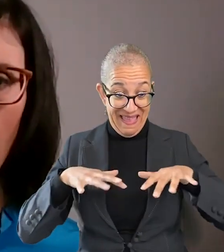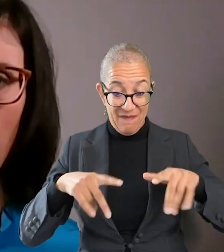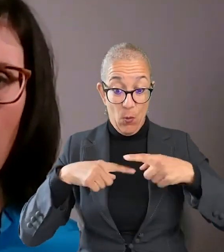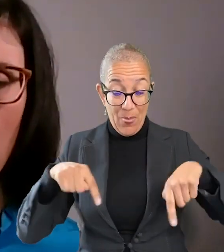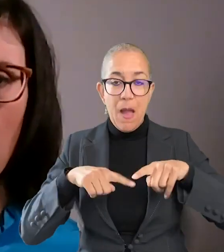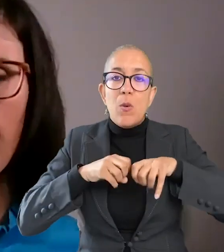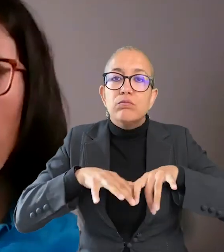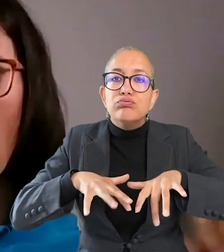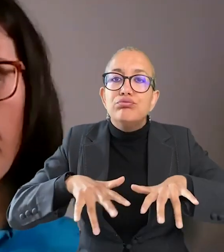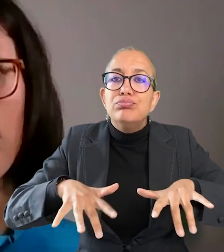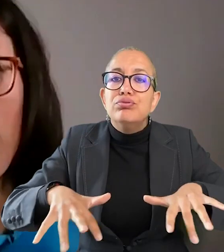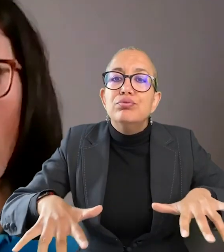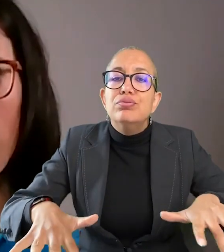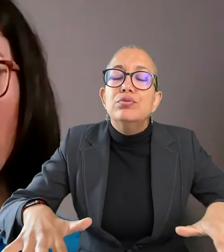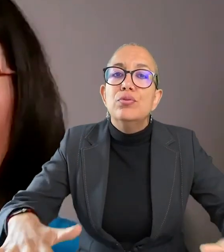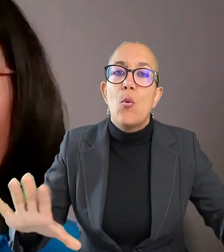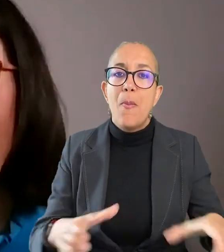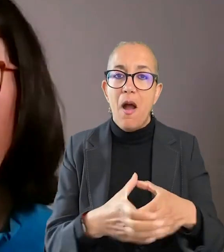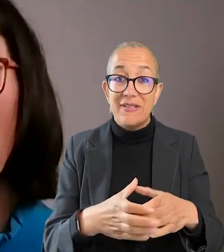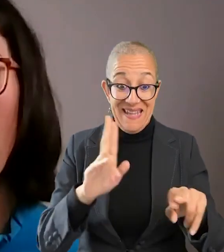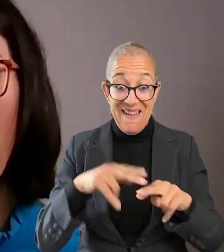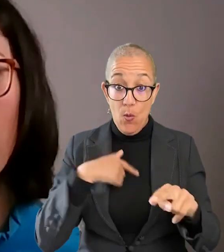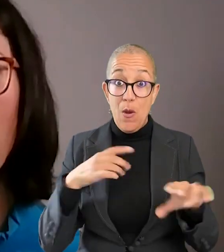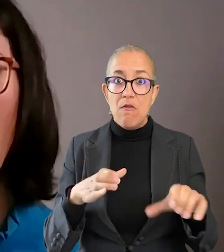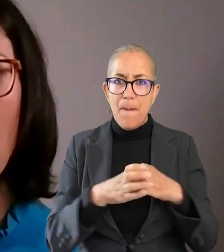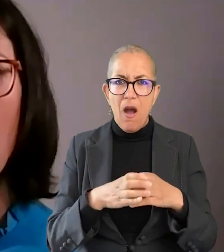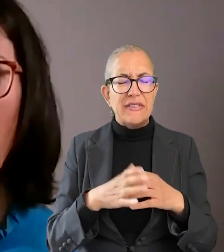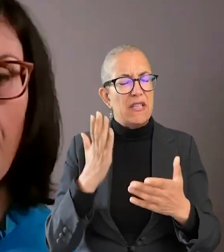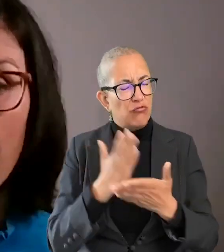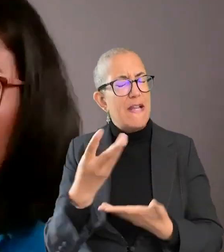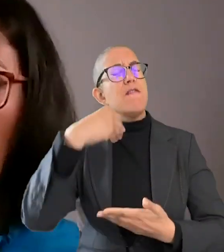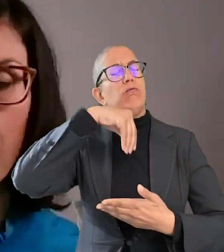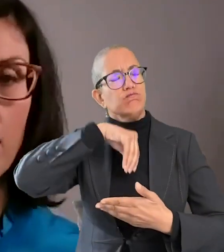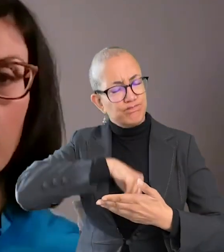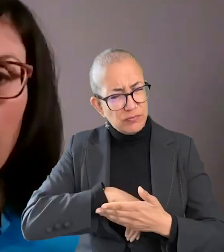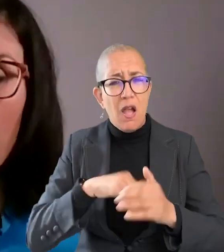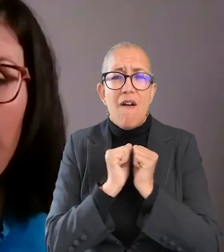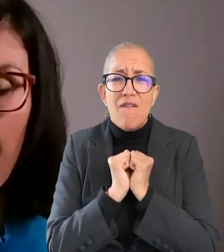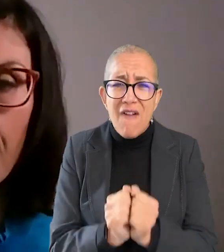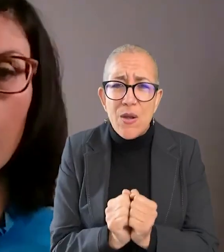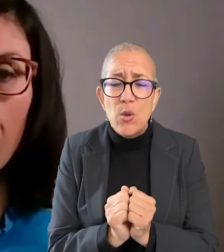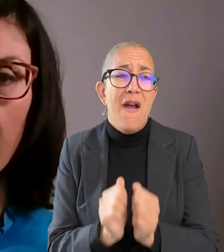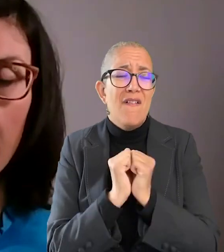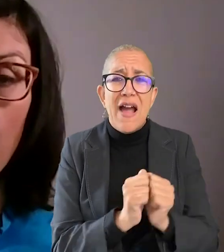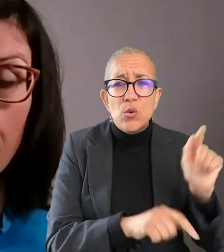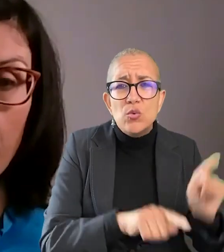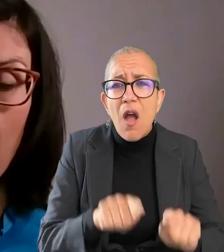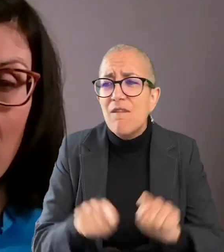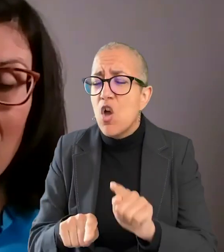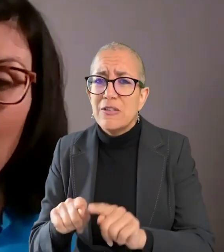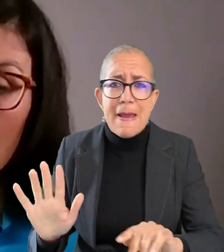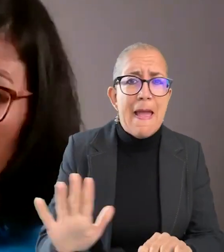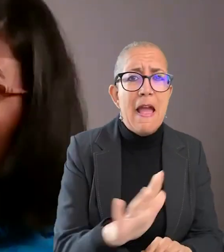of the party. And if we are going to be a party that really lives our values of, you know, valuing diversity, of making everyone feel